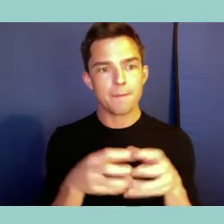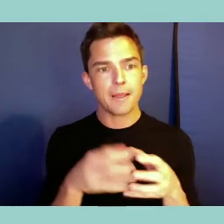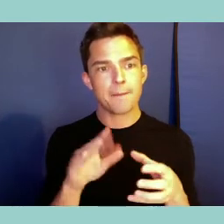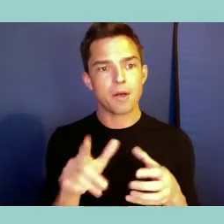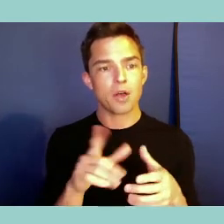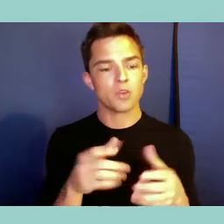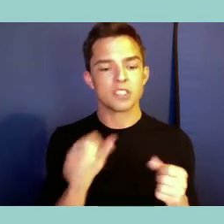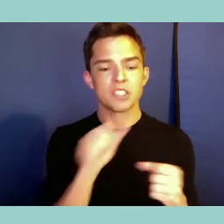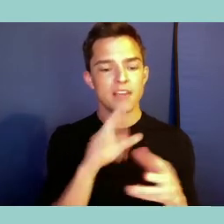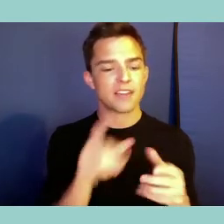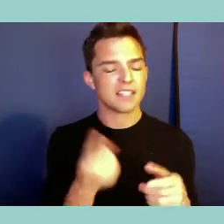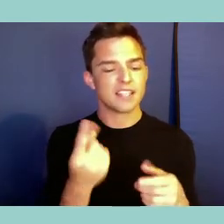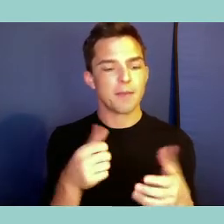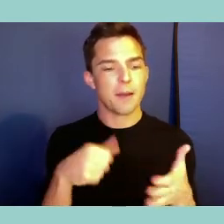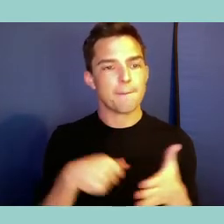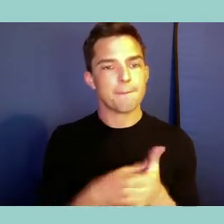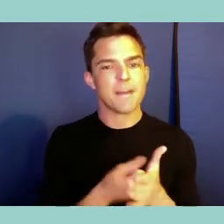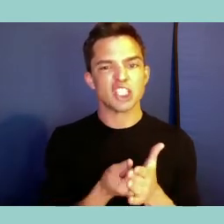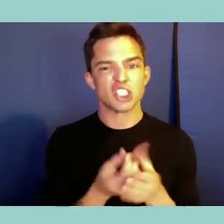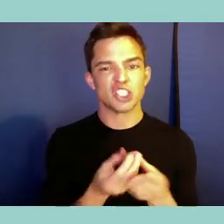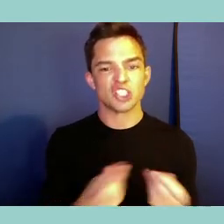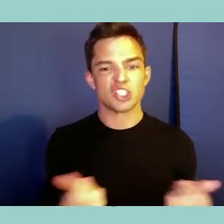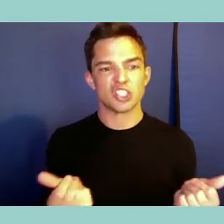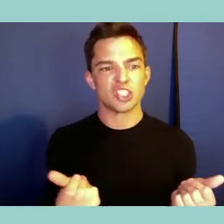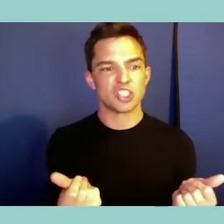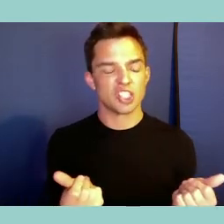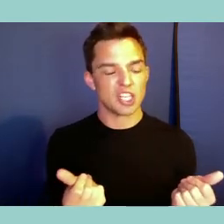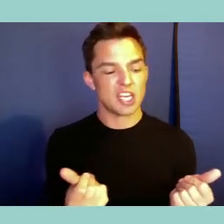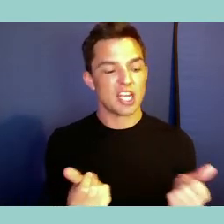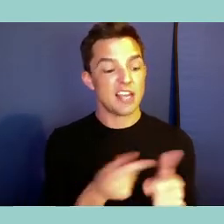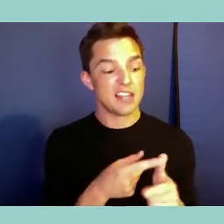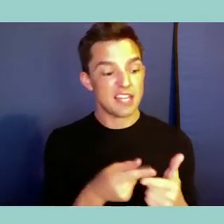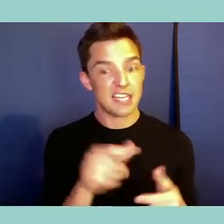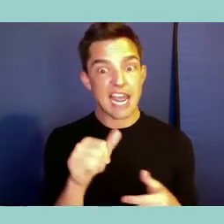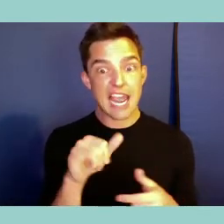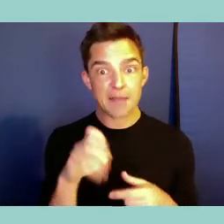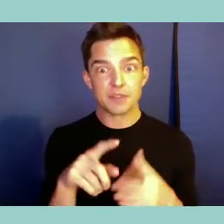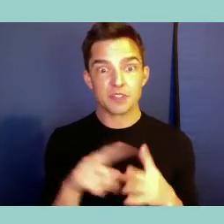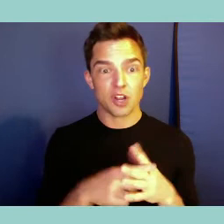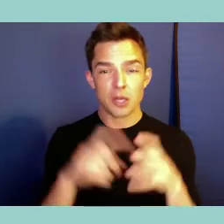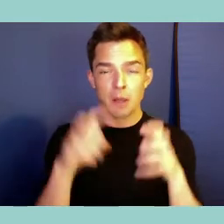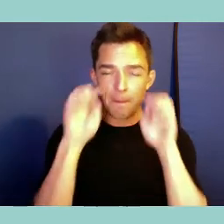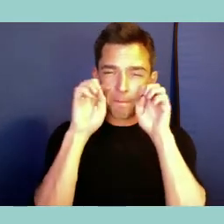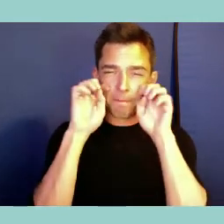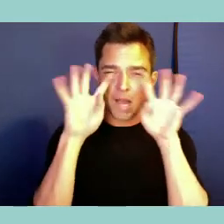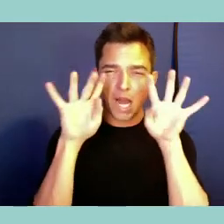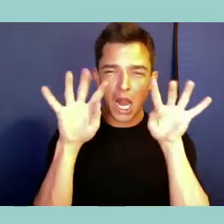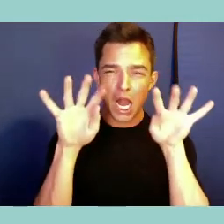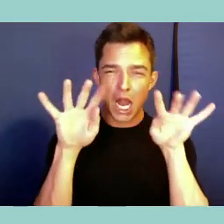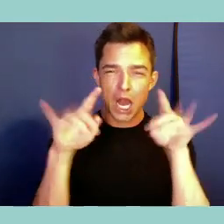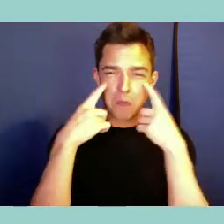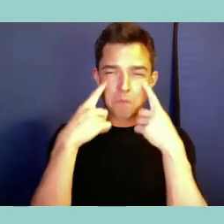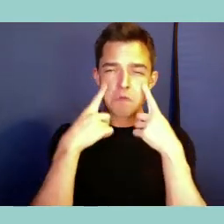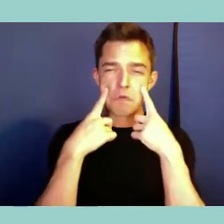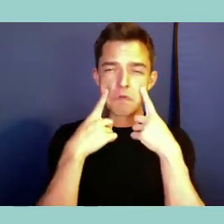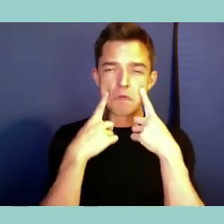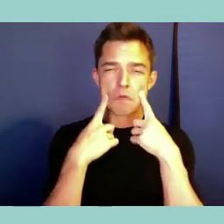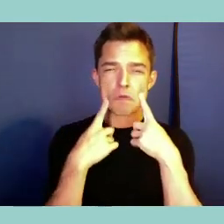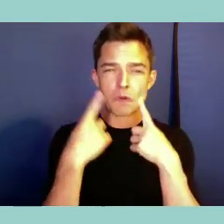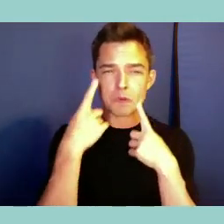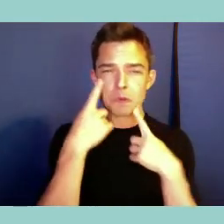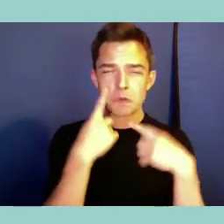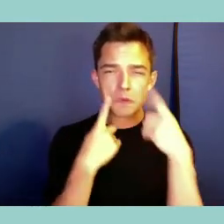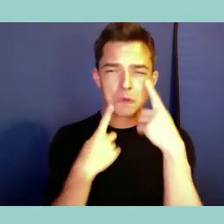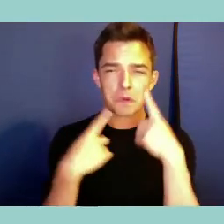was nothing but mush, Ames just started crying, tears running down